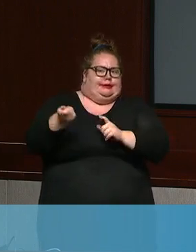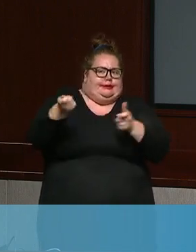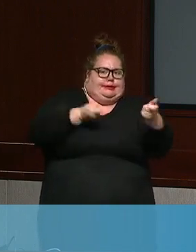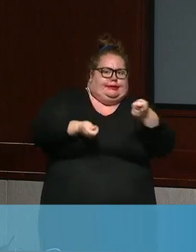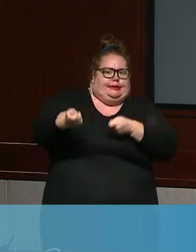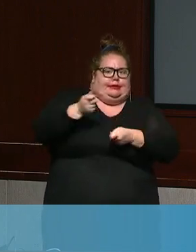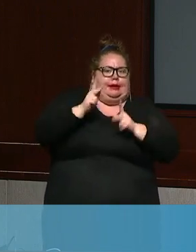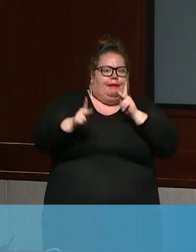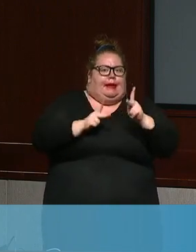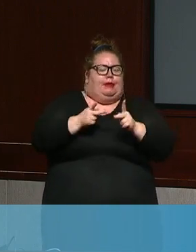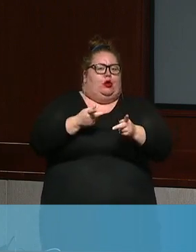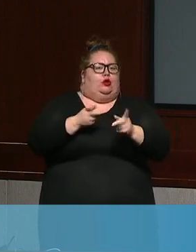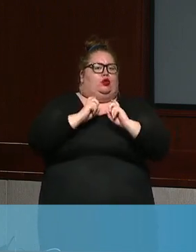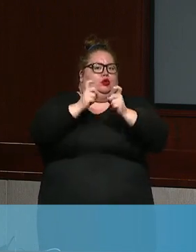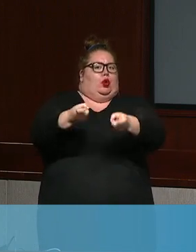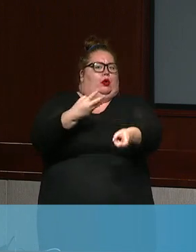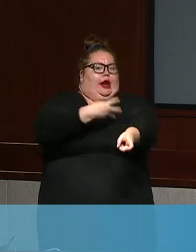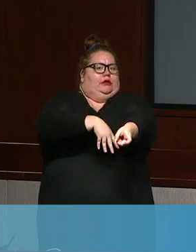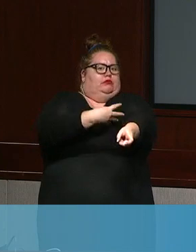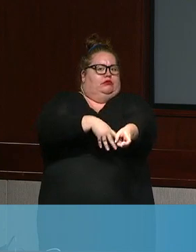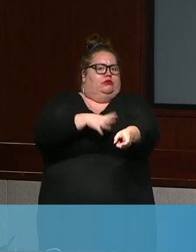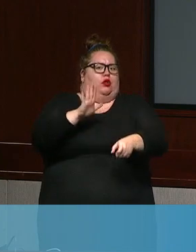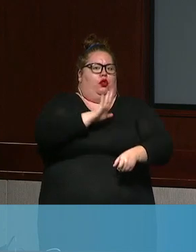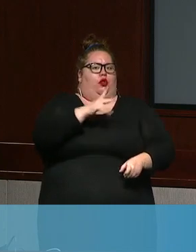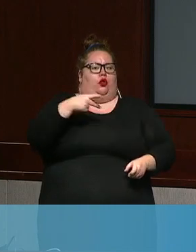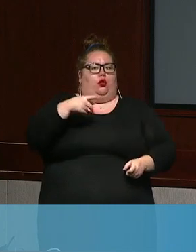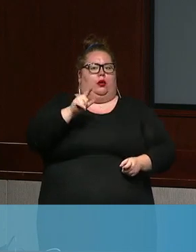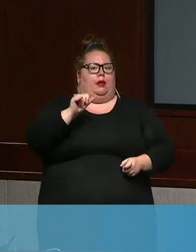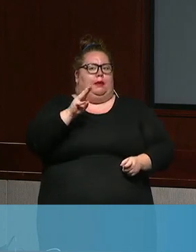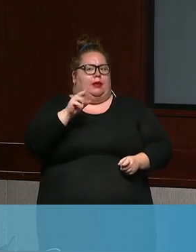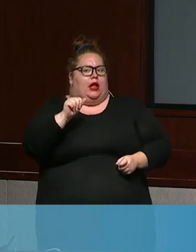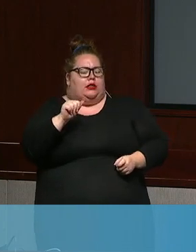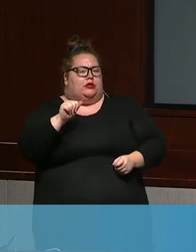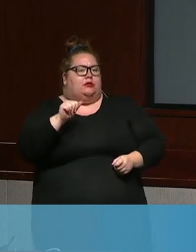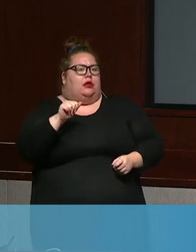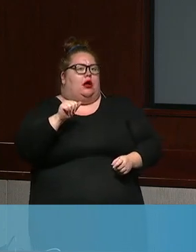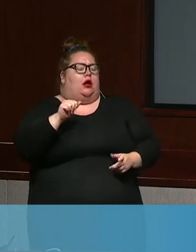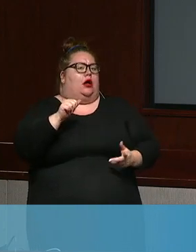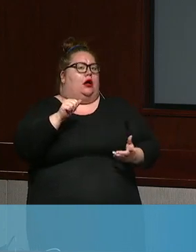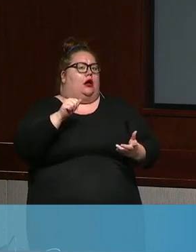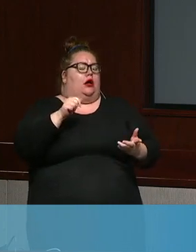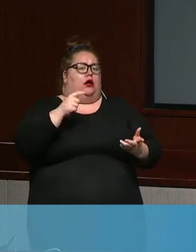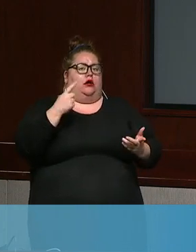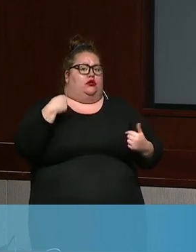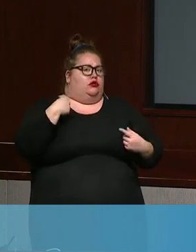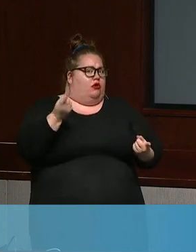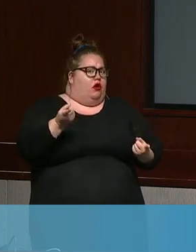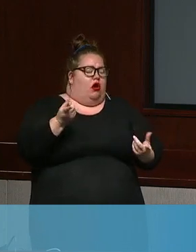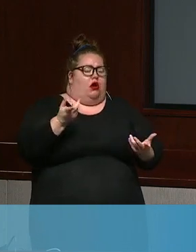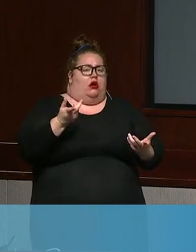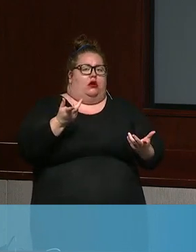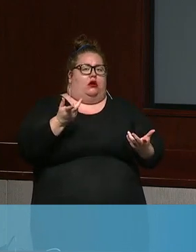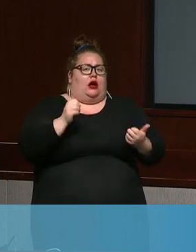making these follow-up calls, and if they've gotten started already, how have they been successful, do you guys think?